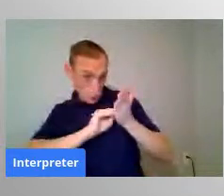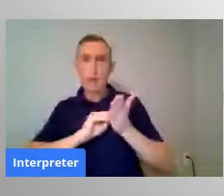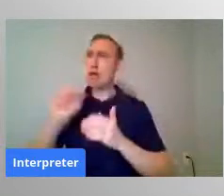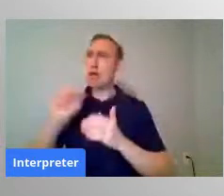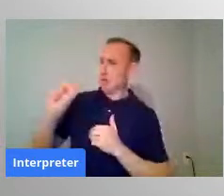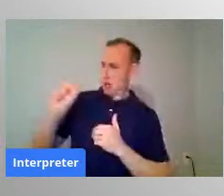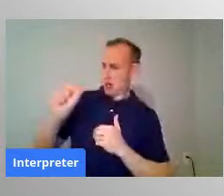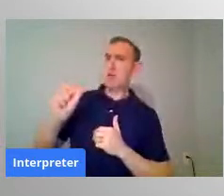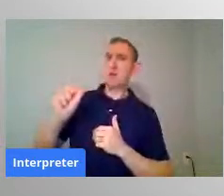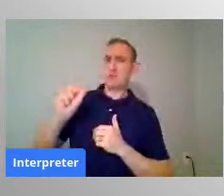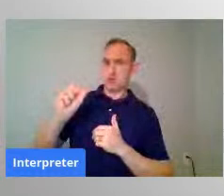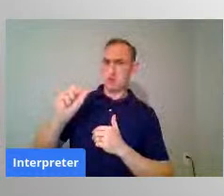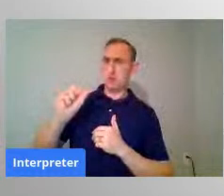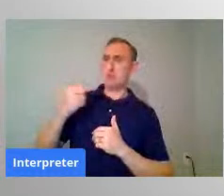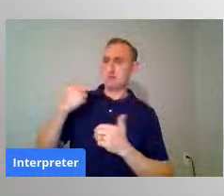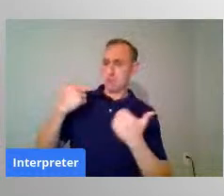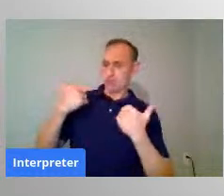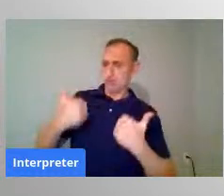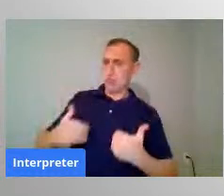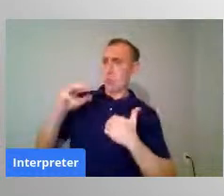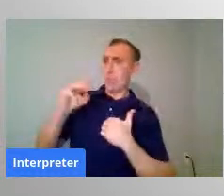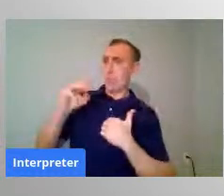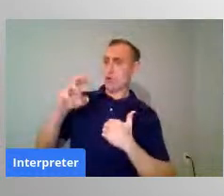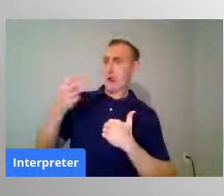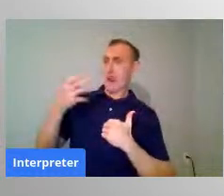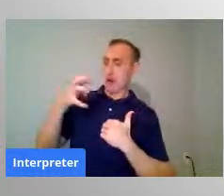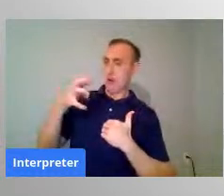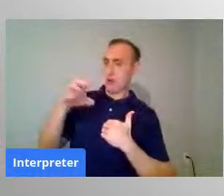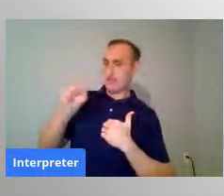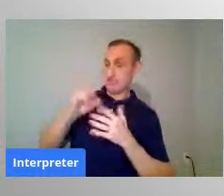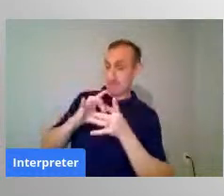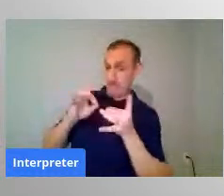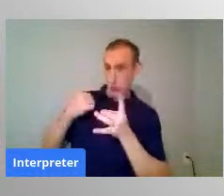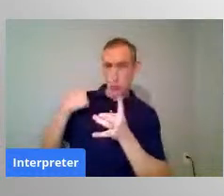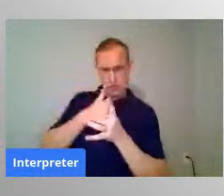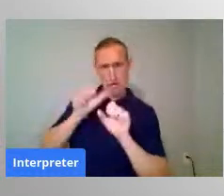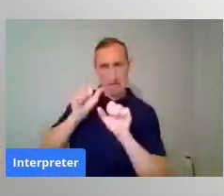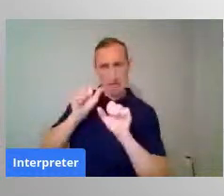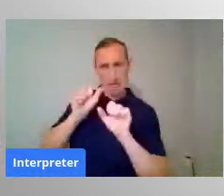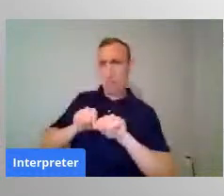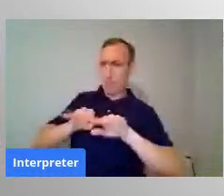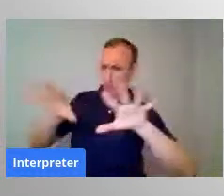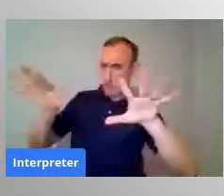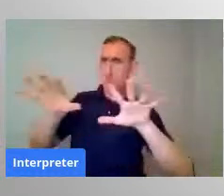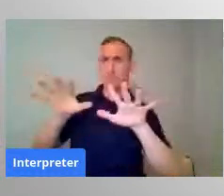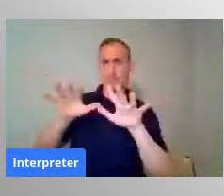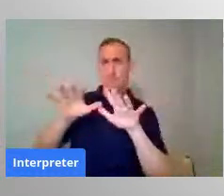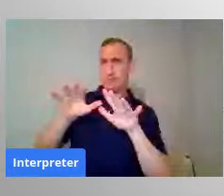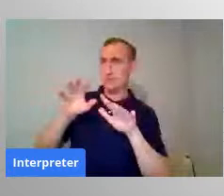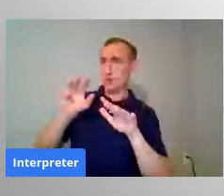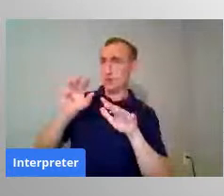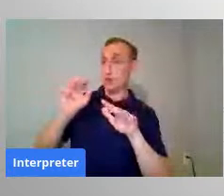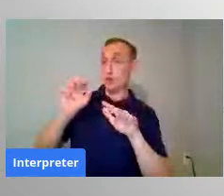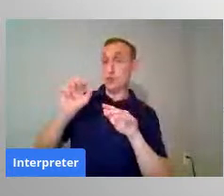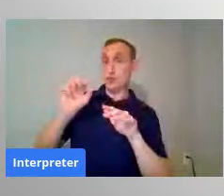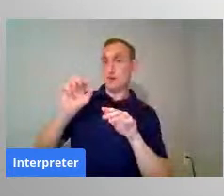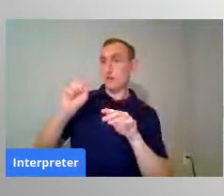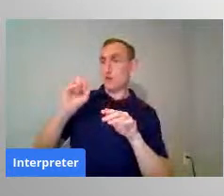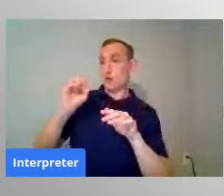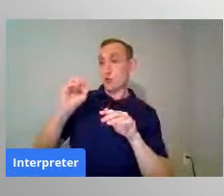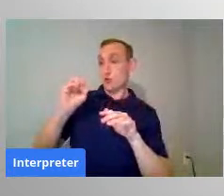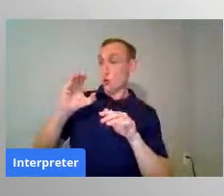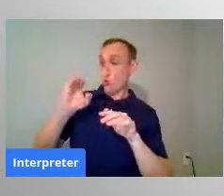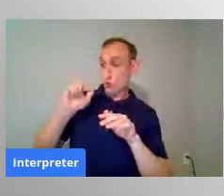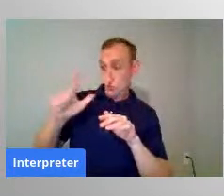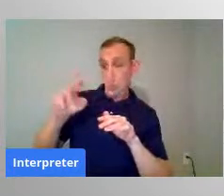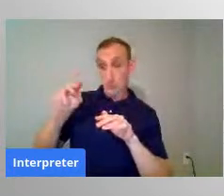media and use the phone dialing system. The one thing with the phone dialing system, we probably wouldn't put the whole message on there, considering they tend to be pretty long communications. But